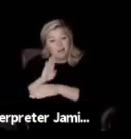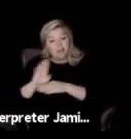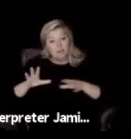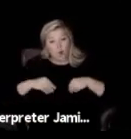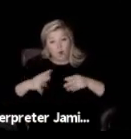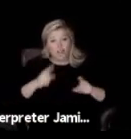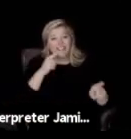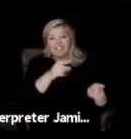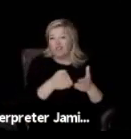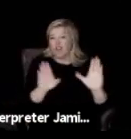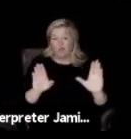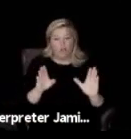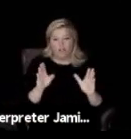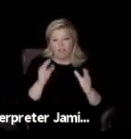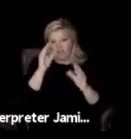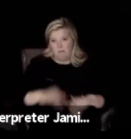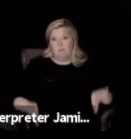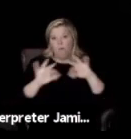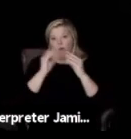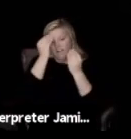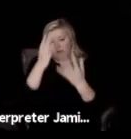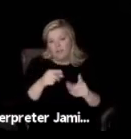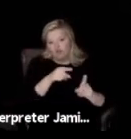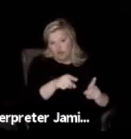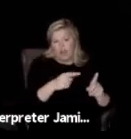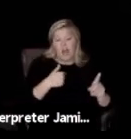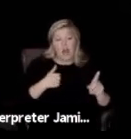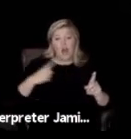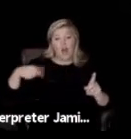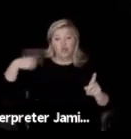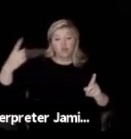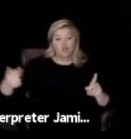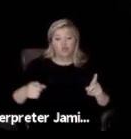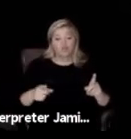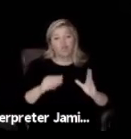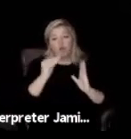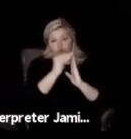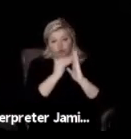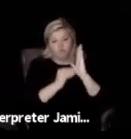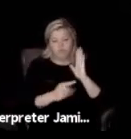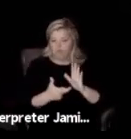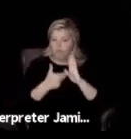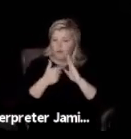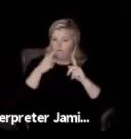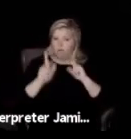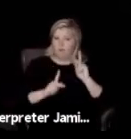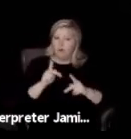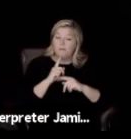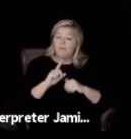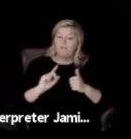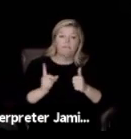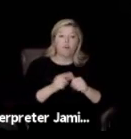this isn't beating you up. It's just information that I have found that is very much needed for people. And it starts with